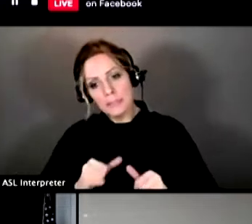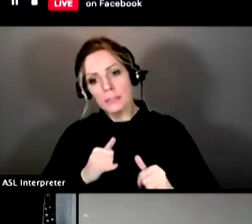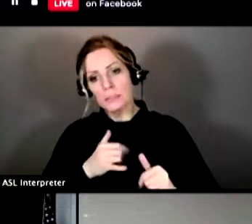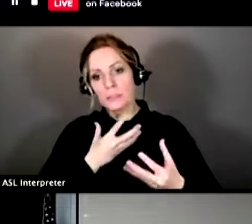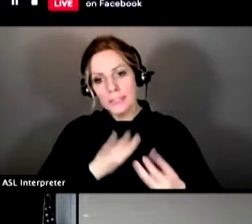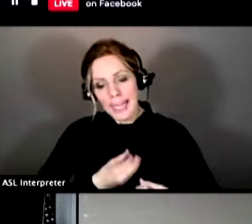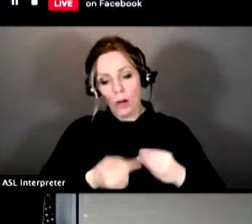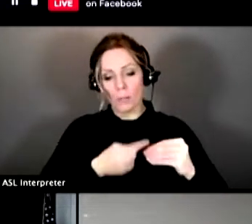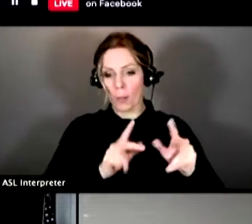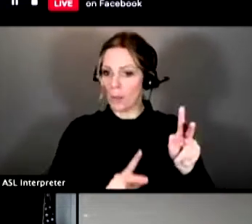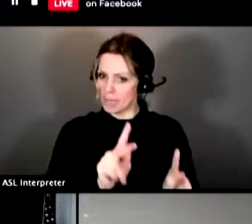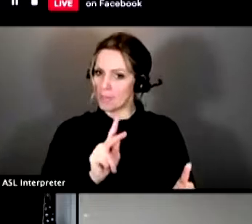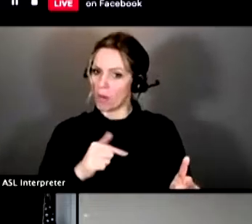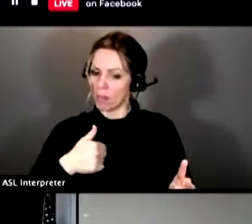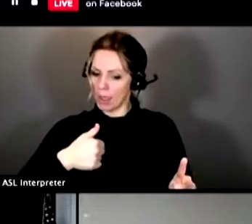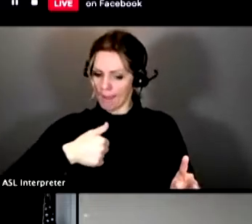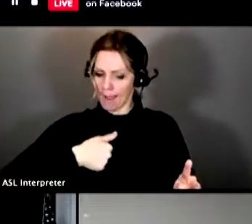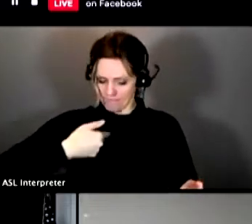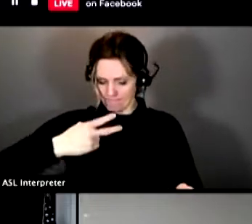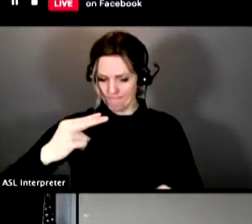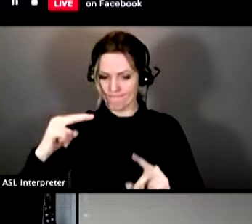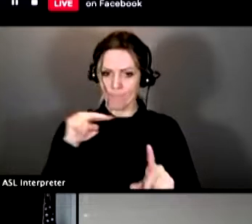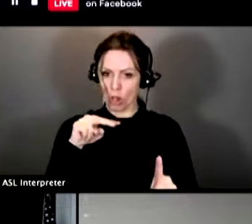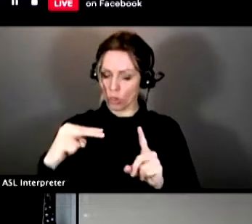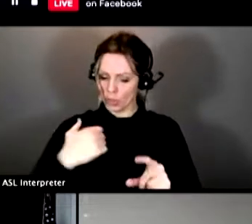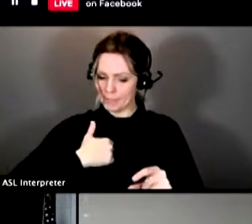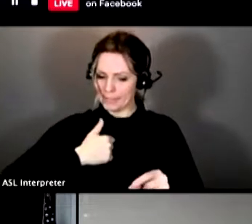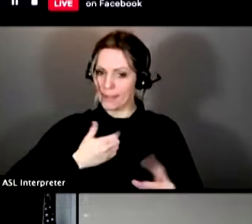I'm now disabled due to an